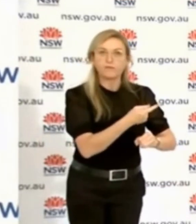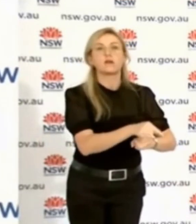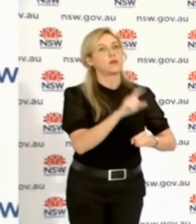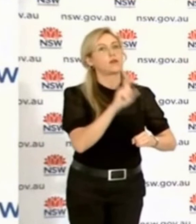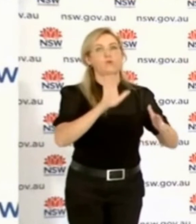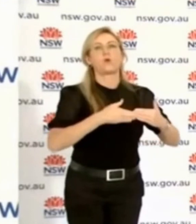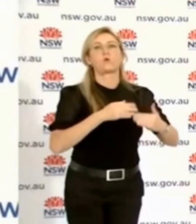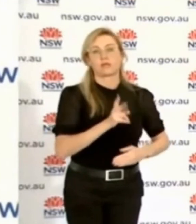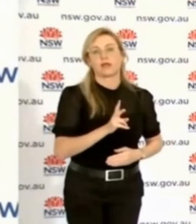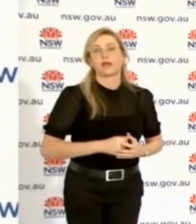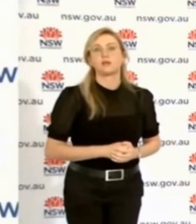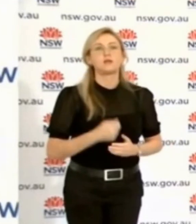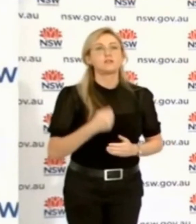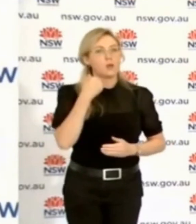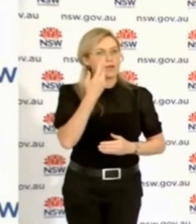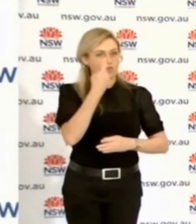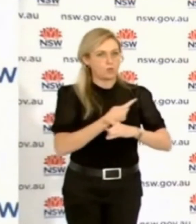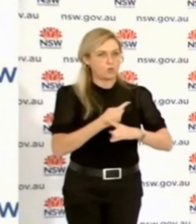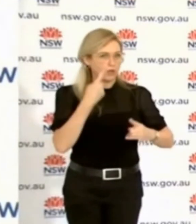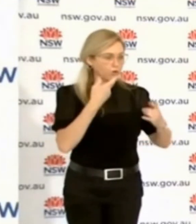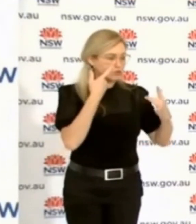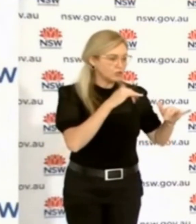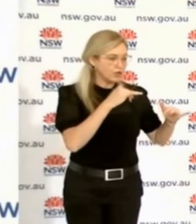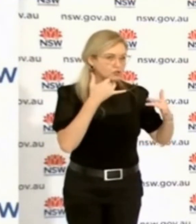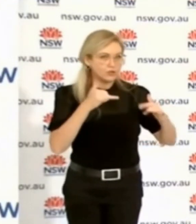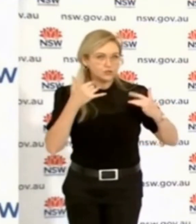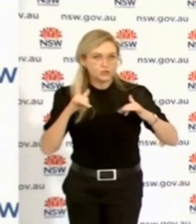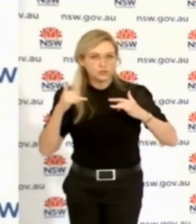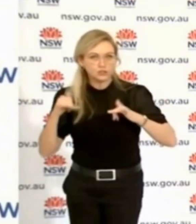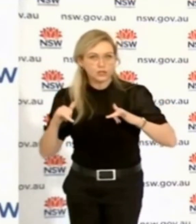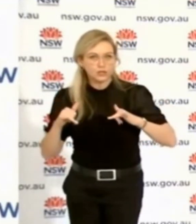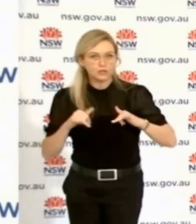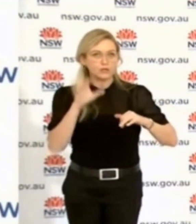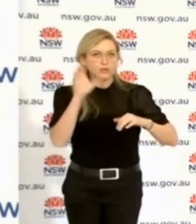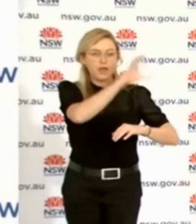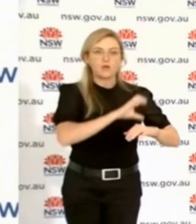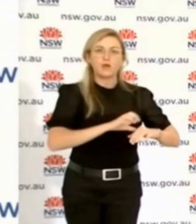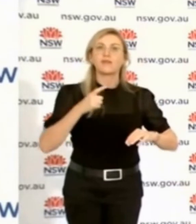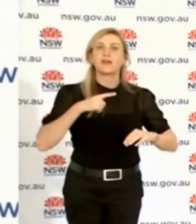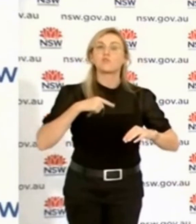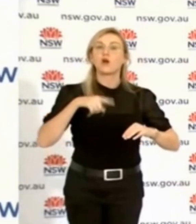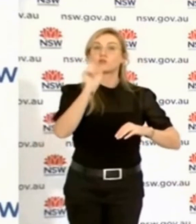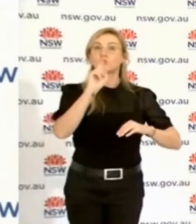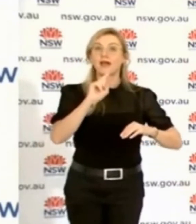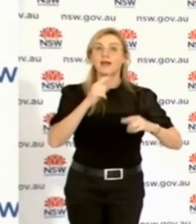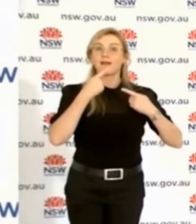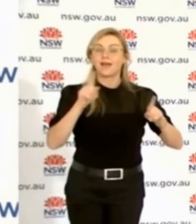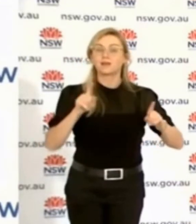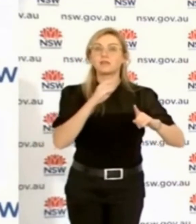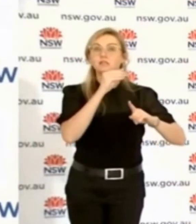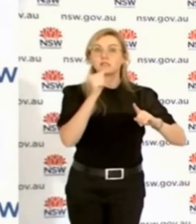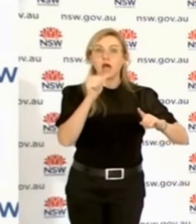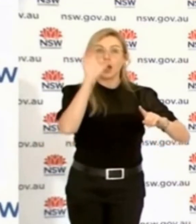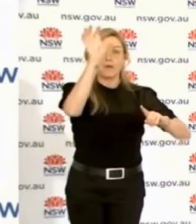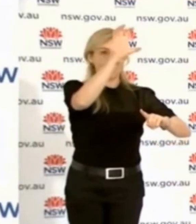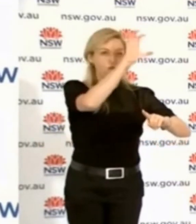exposure, and we'll review that every week and see if there are opportunities for other regions. Today what we've been able to do is the bulk of